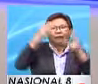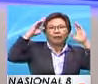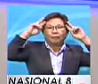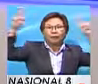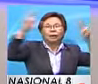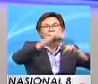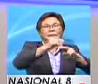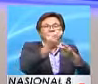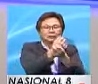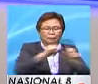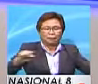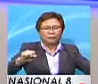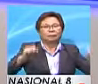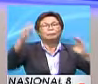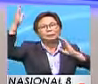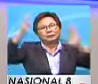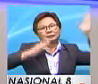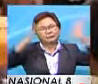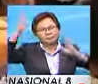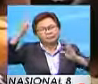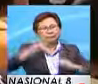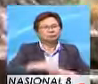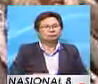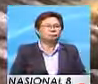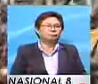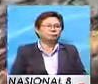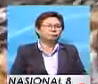dan keselamatan.